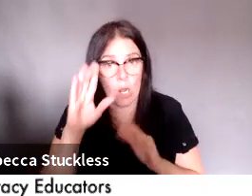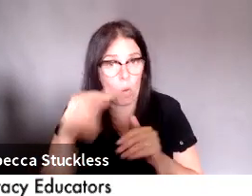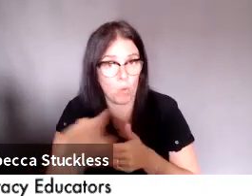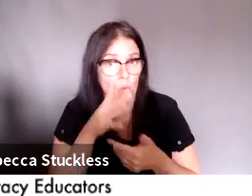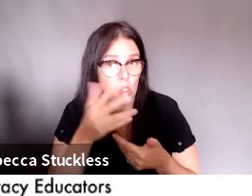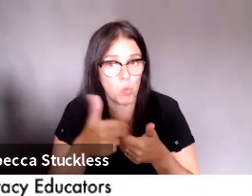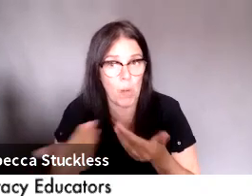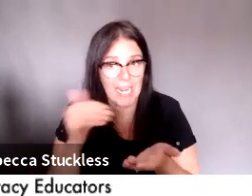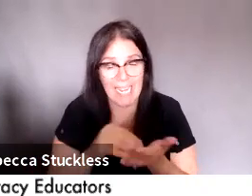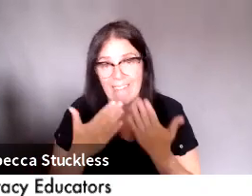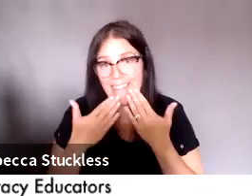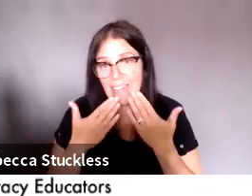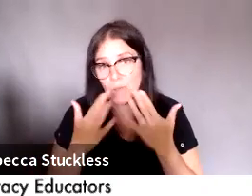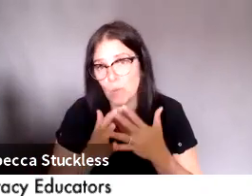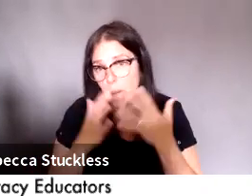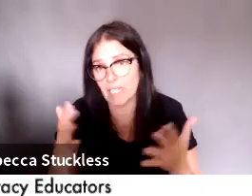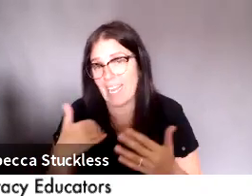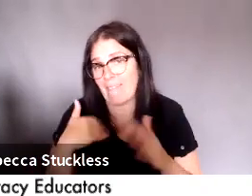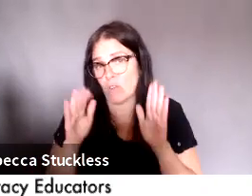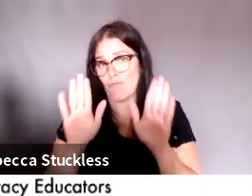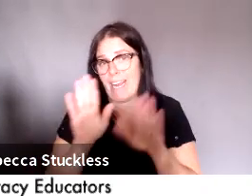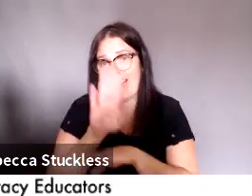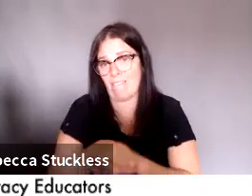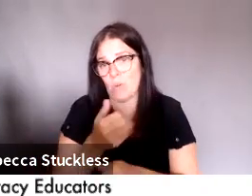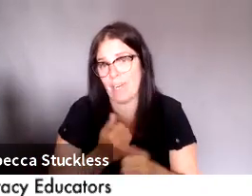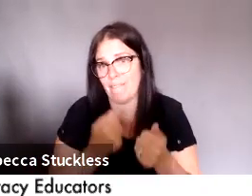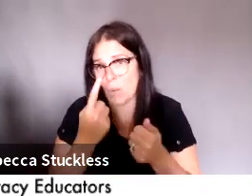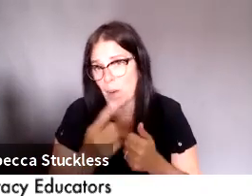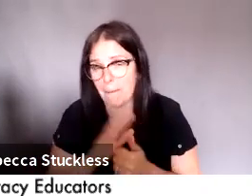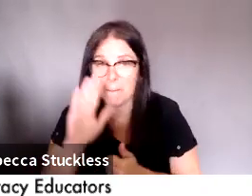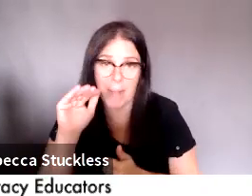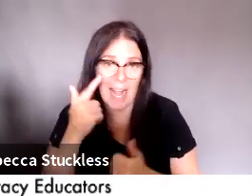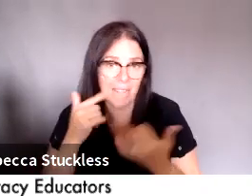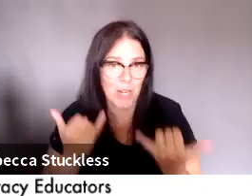again. Thanks so much, and have a great afternoon, everyone. Bye for